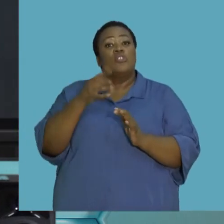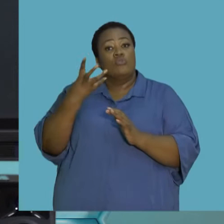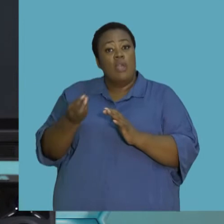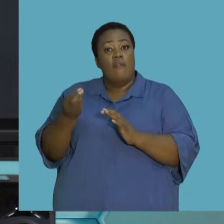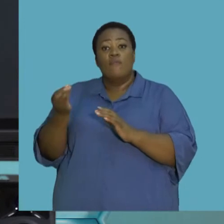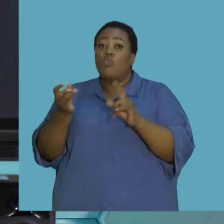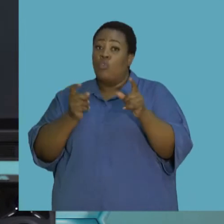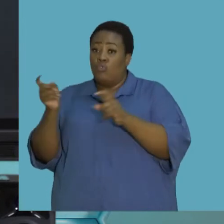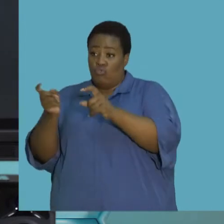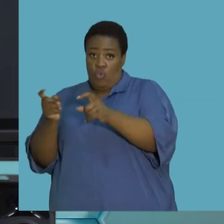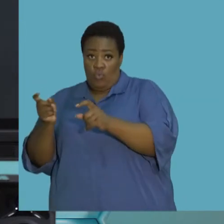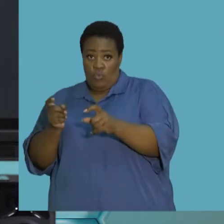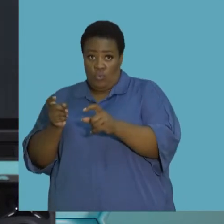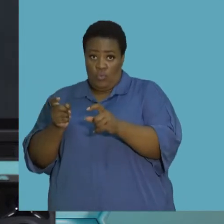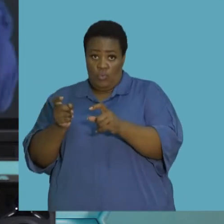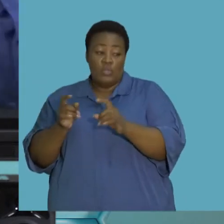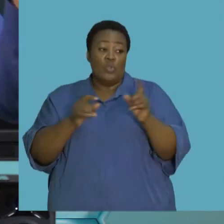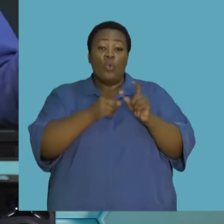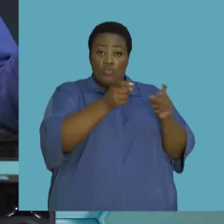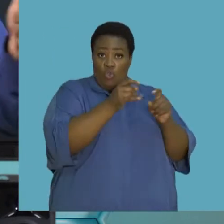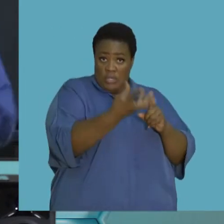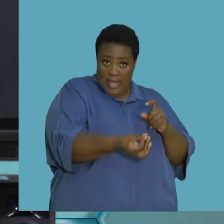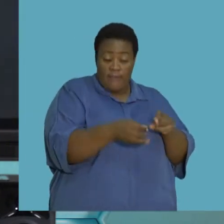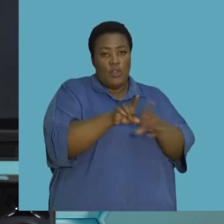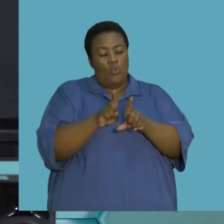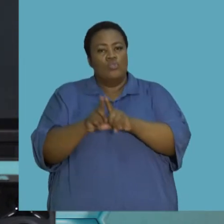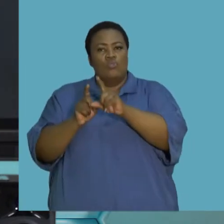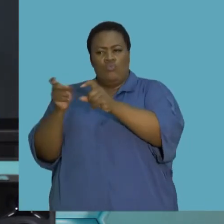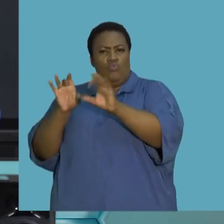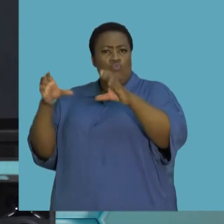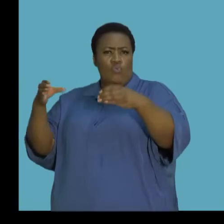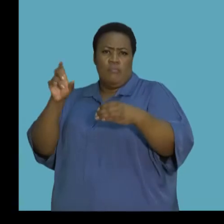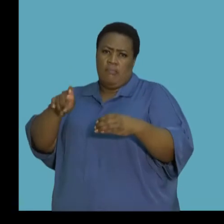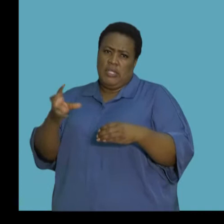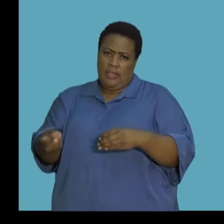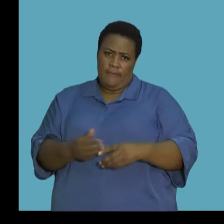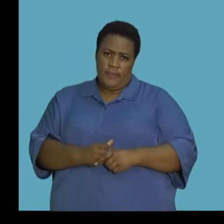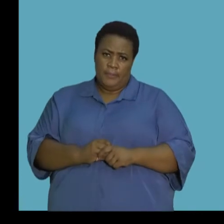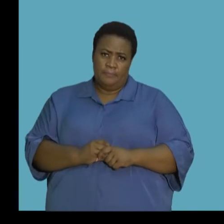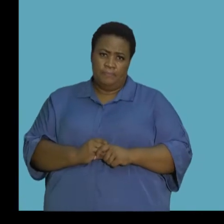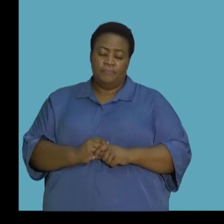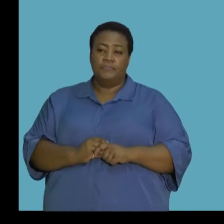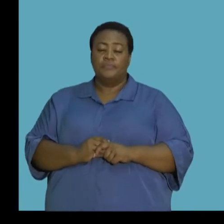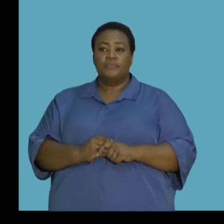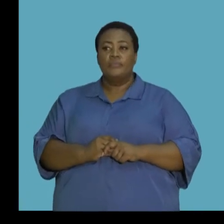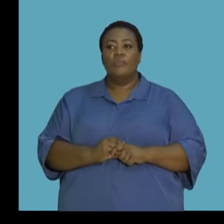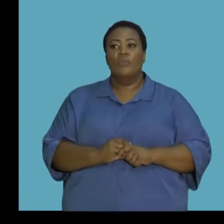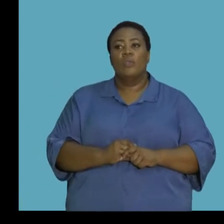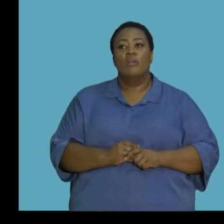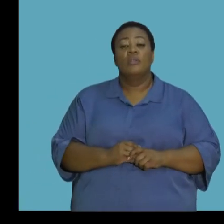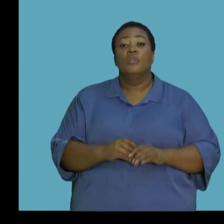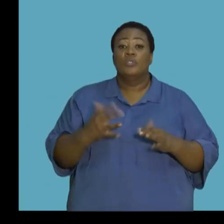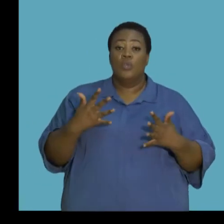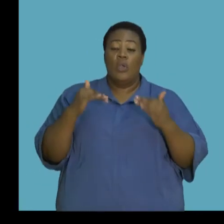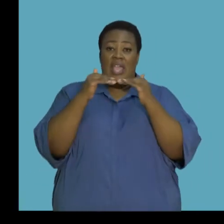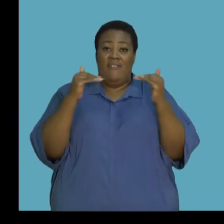to have controls and to have a control group. Okay. So, a fair test is a test